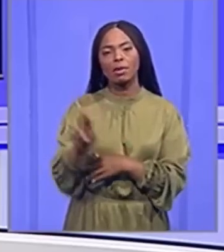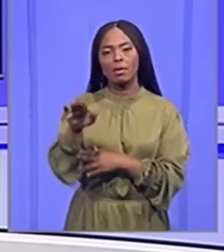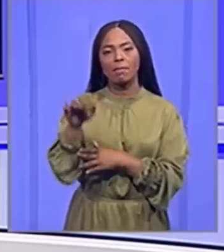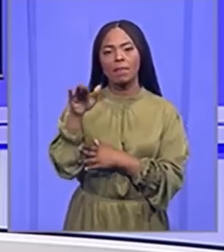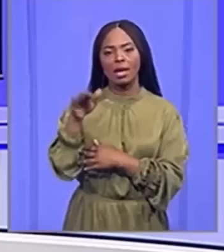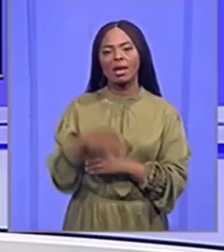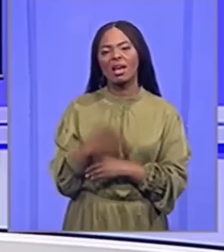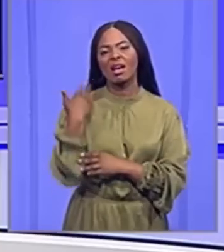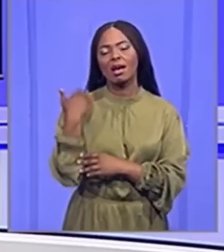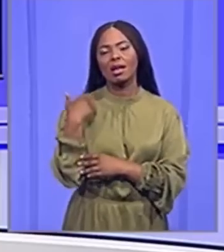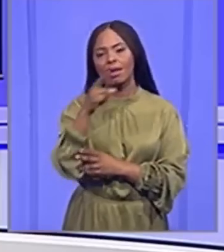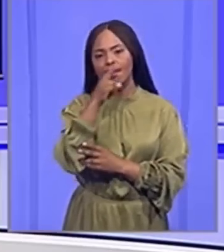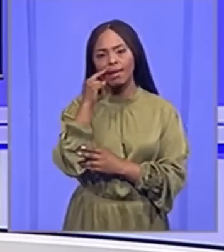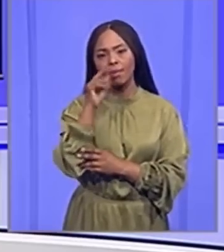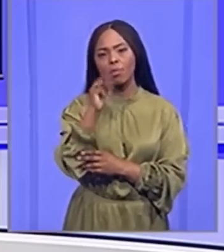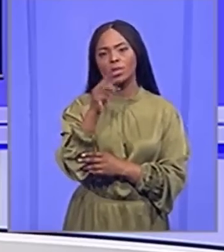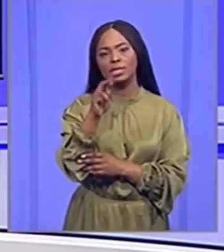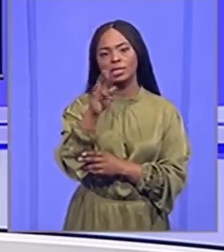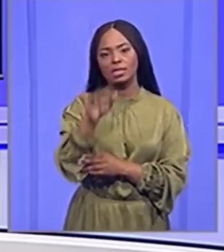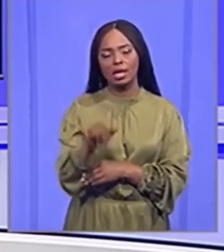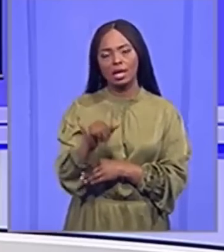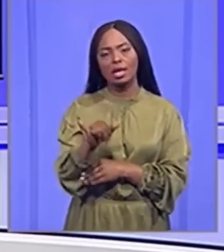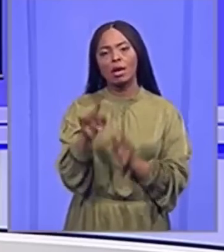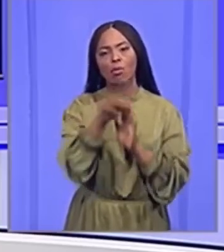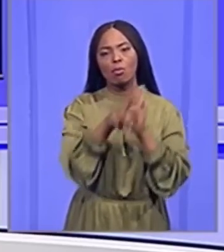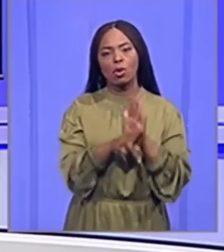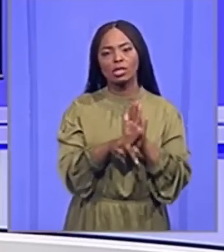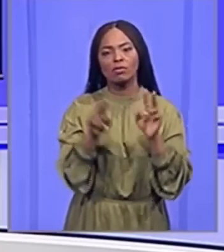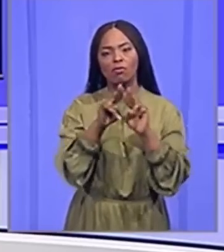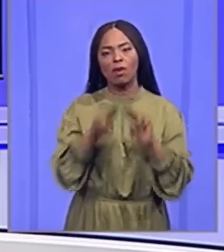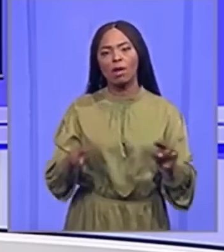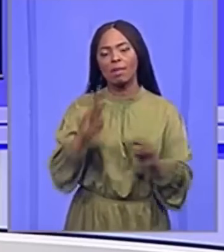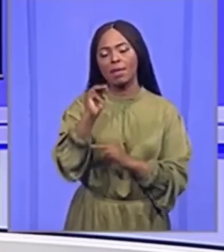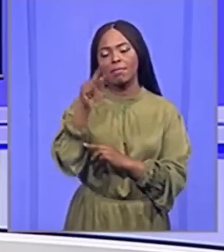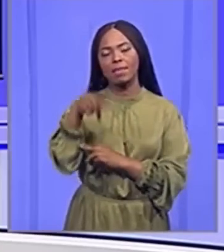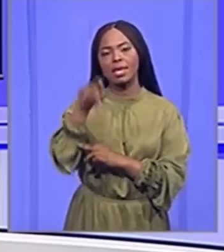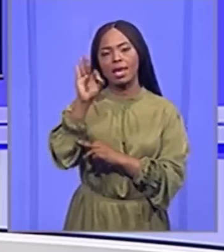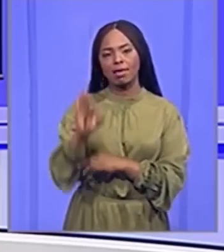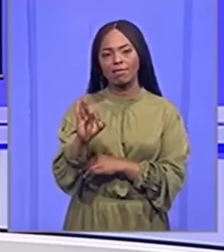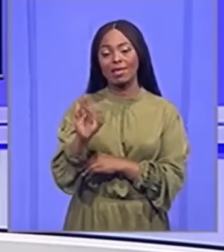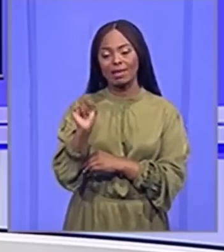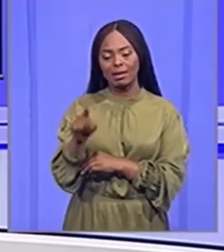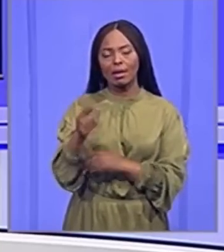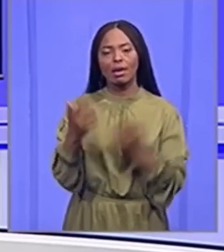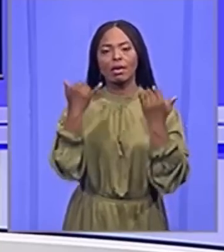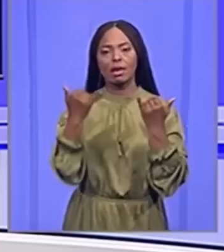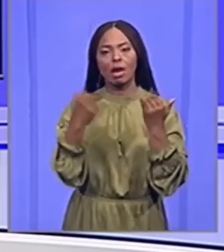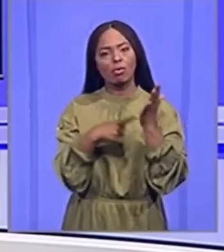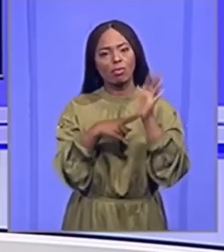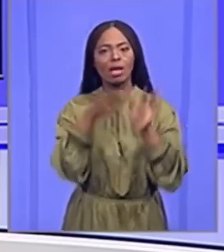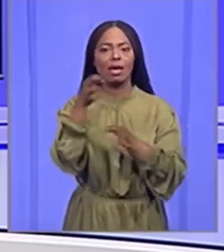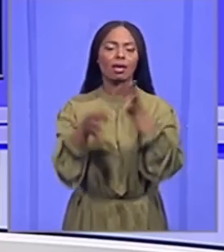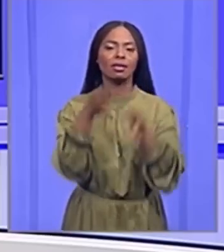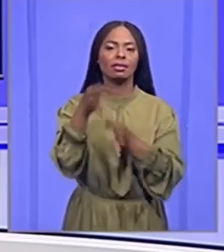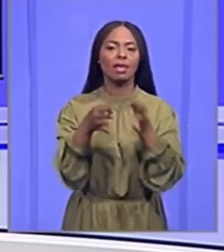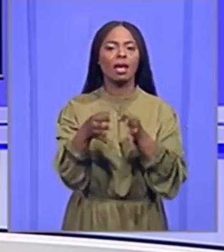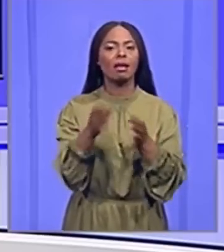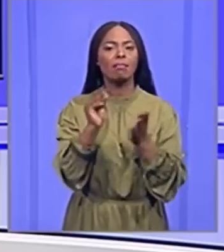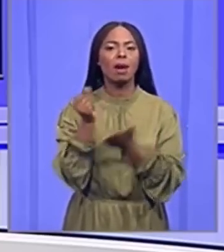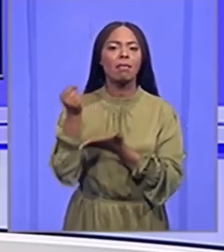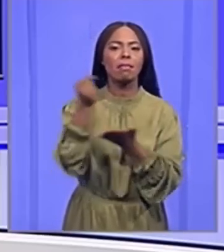bitswa Monetary Policy Forum. Forumong ena ke mo ganya go le kantoro ya hae ba hlalosetsang baahi ka botebo ka maano a ditšhelete